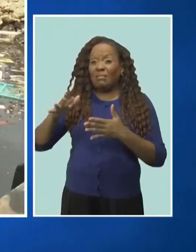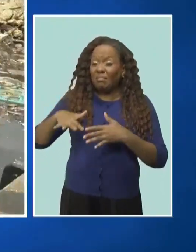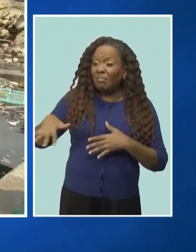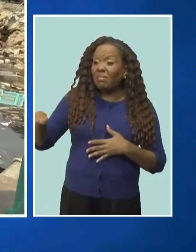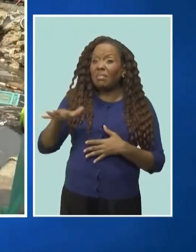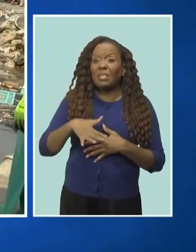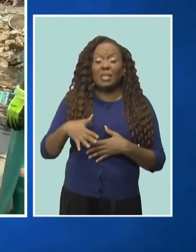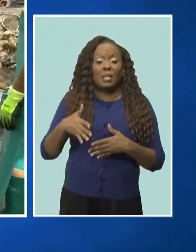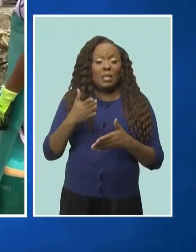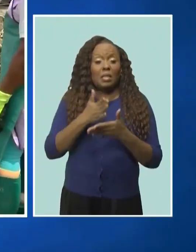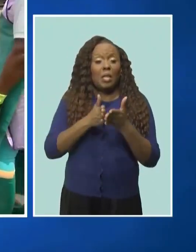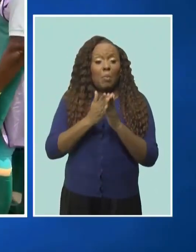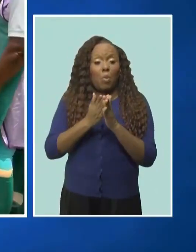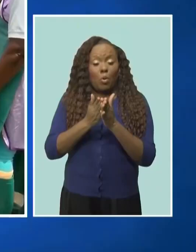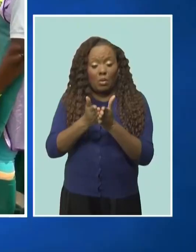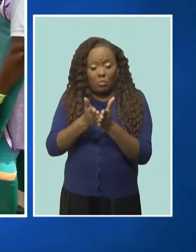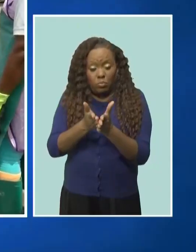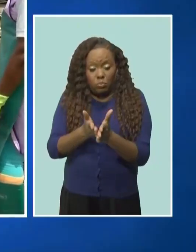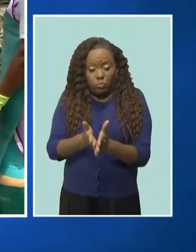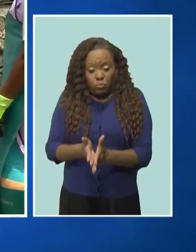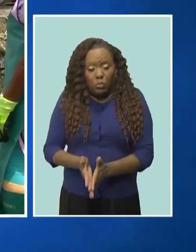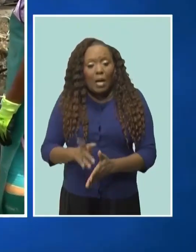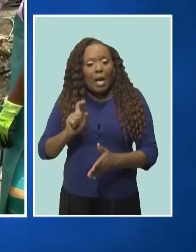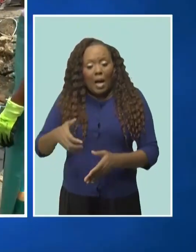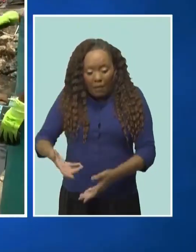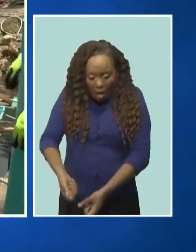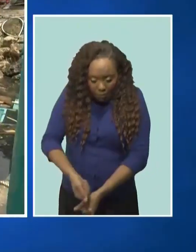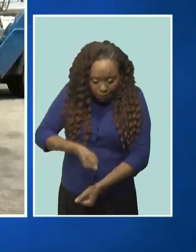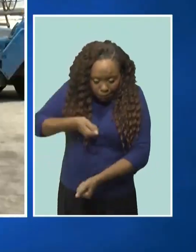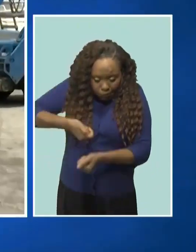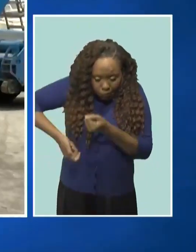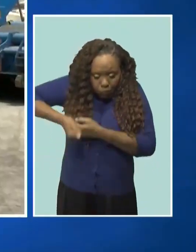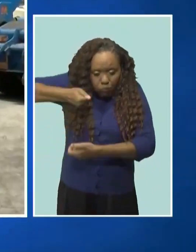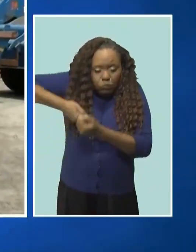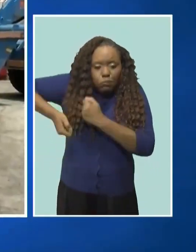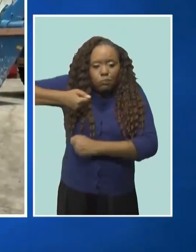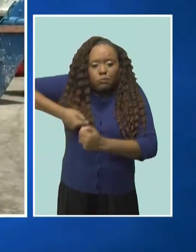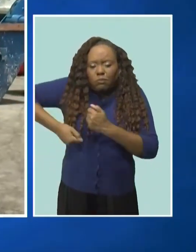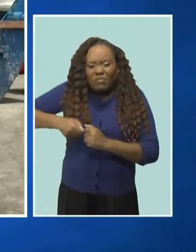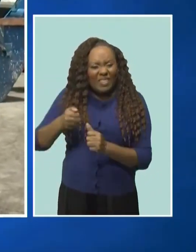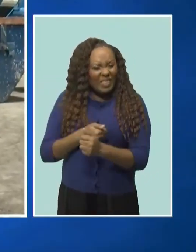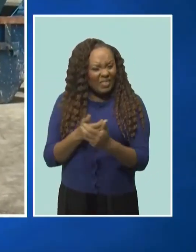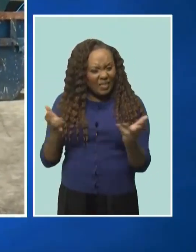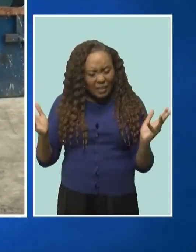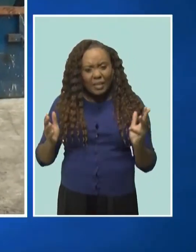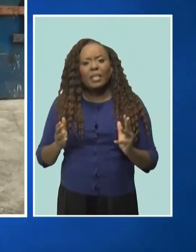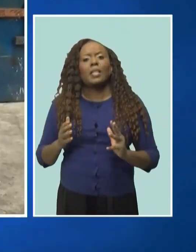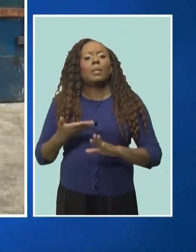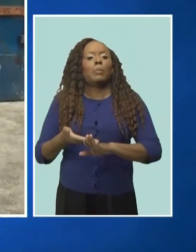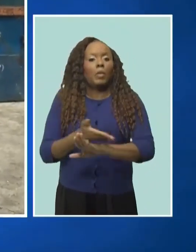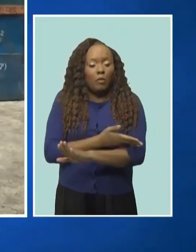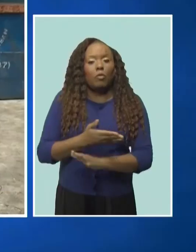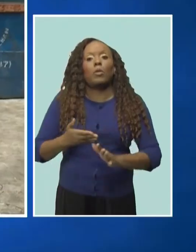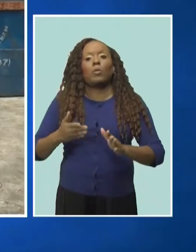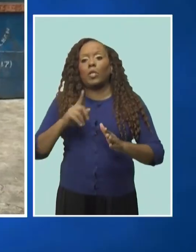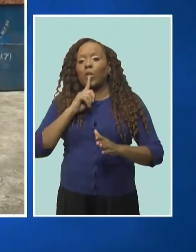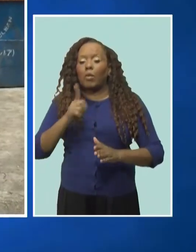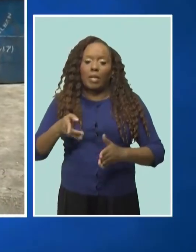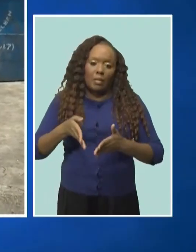of the water, which you got to clear before you can even think about getting a boat going through the